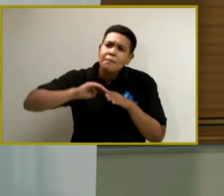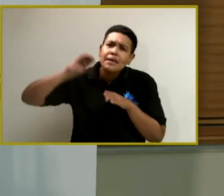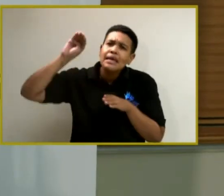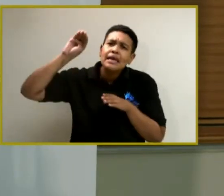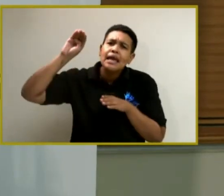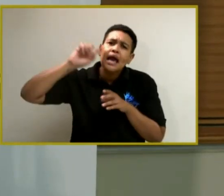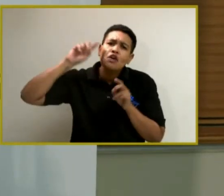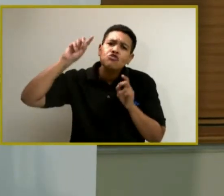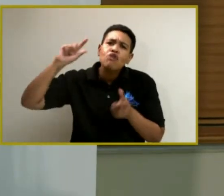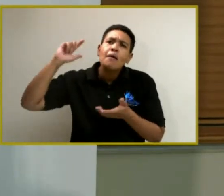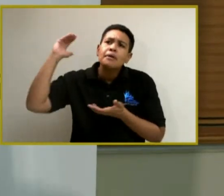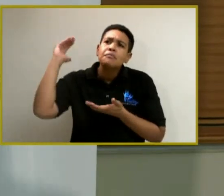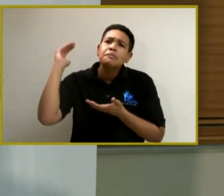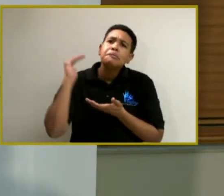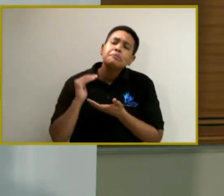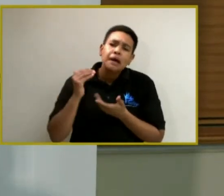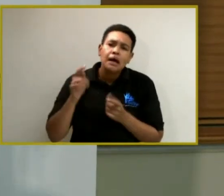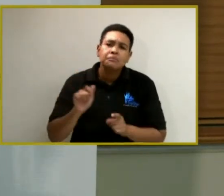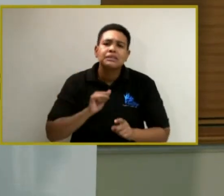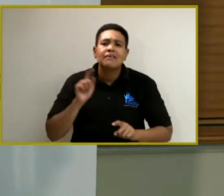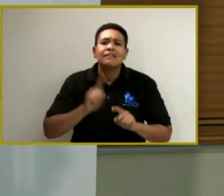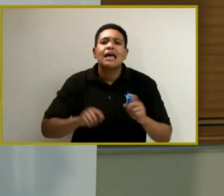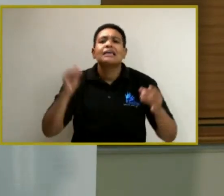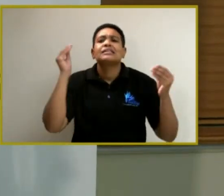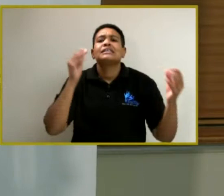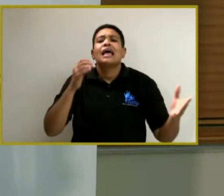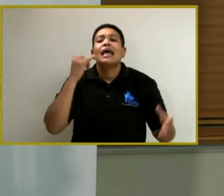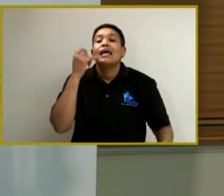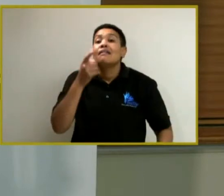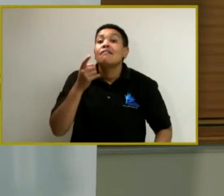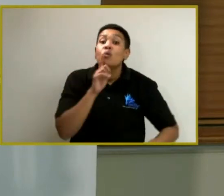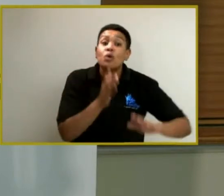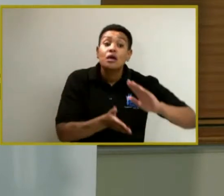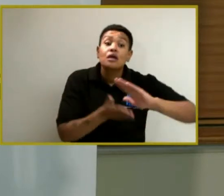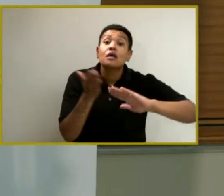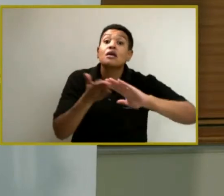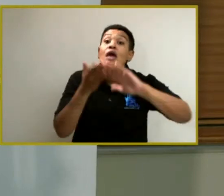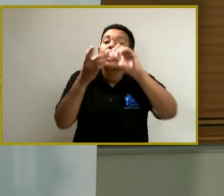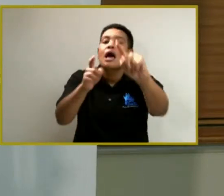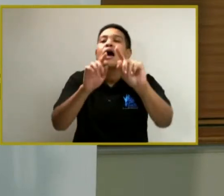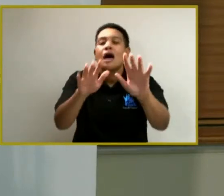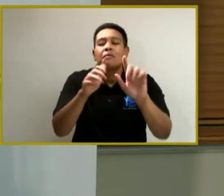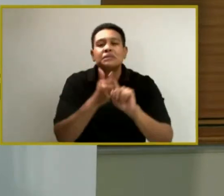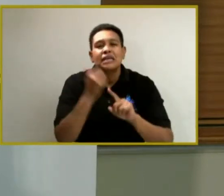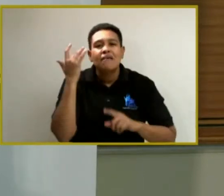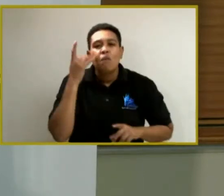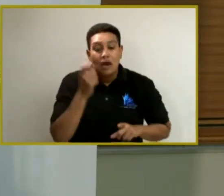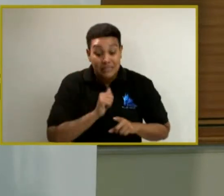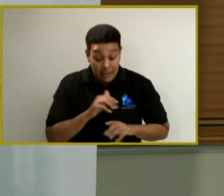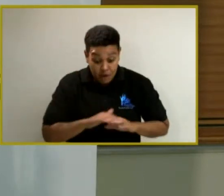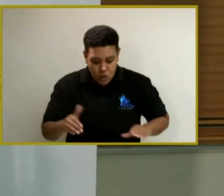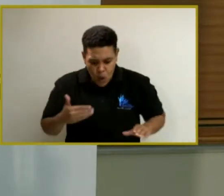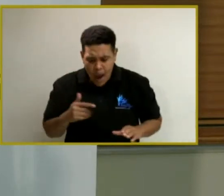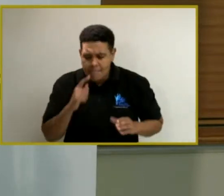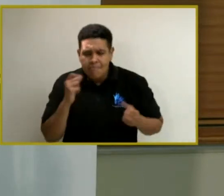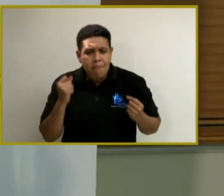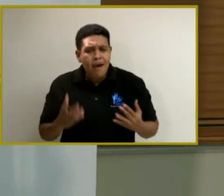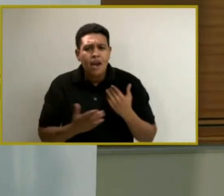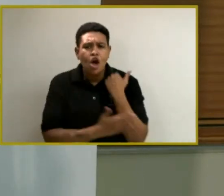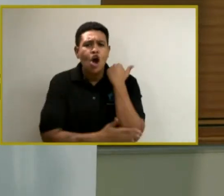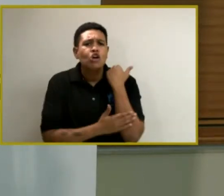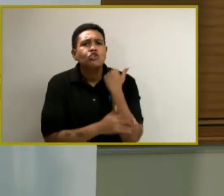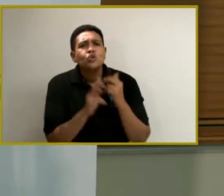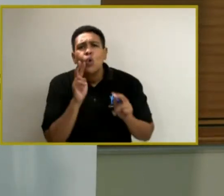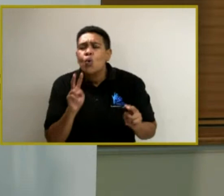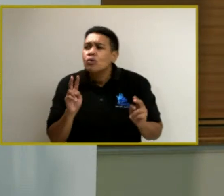was a rapid decline. I can't say if that is going to happen because I don't have very many countries to